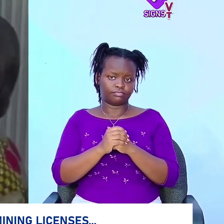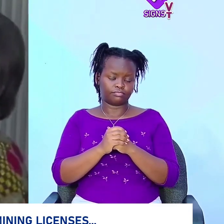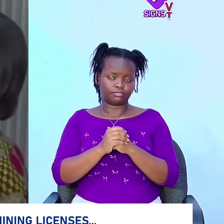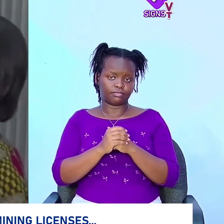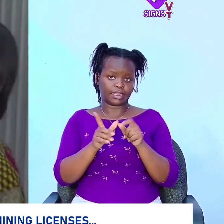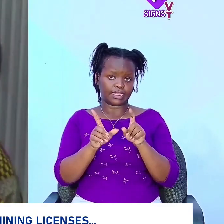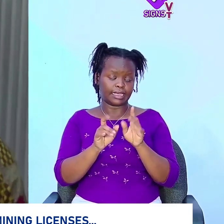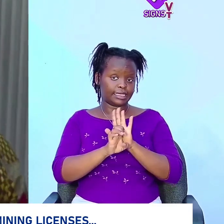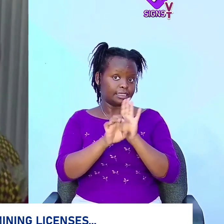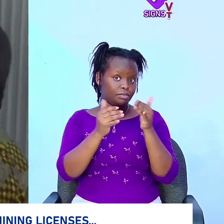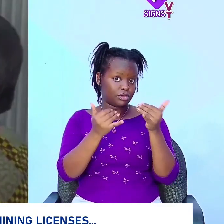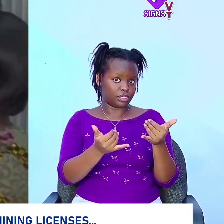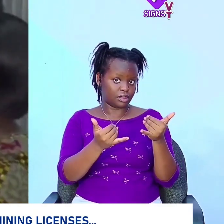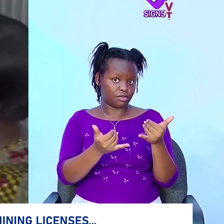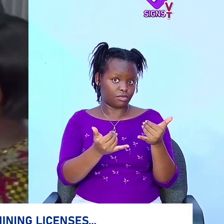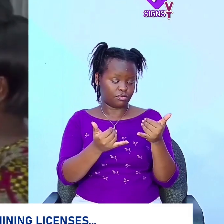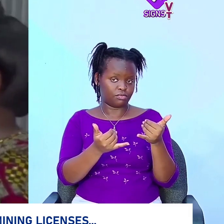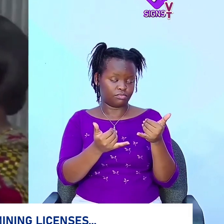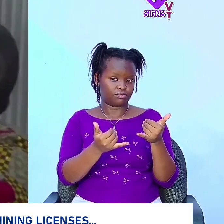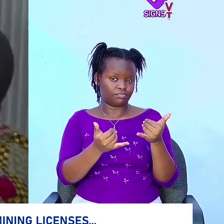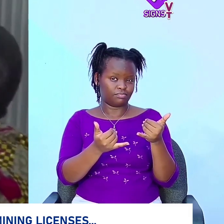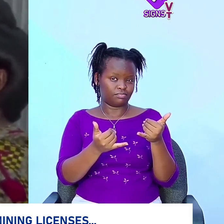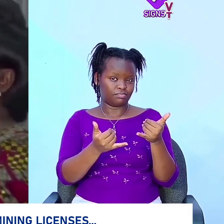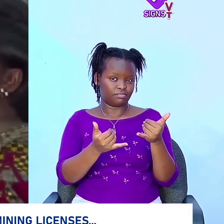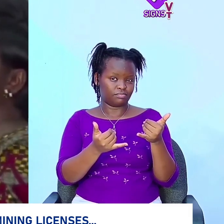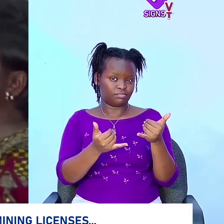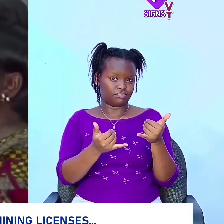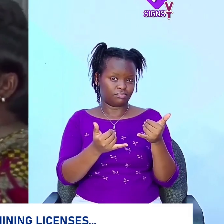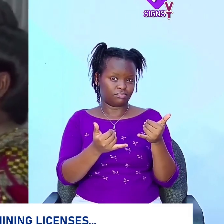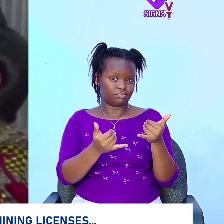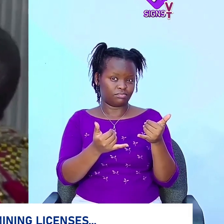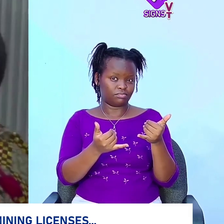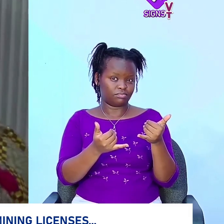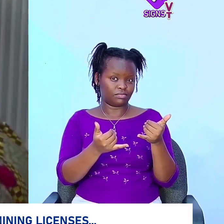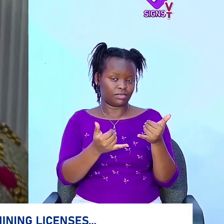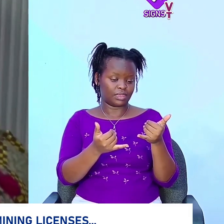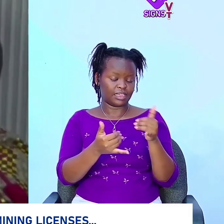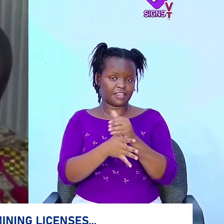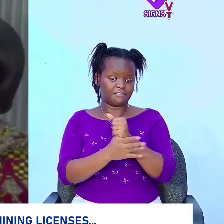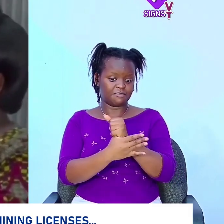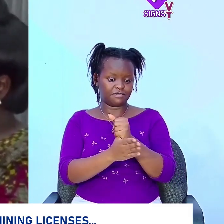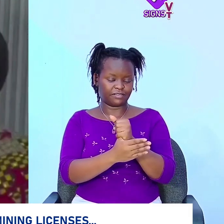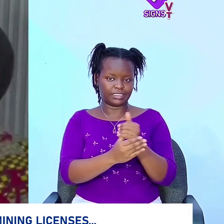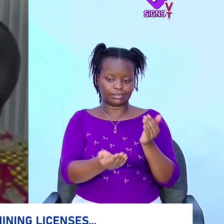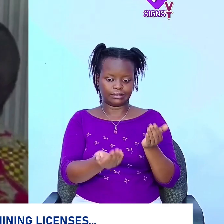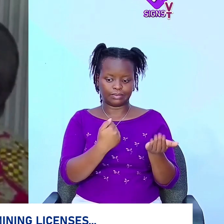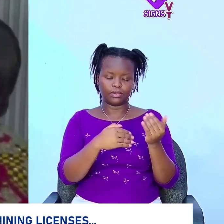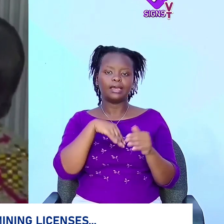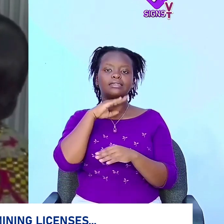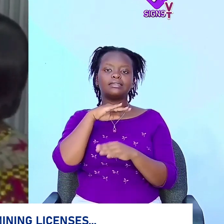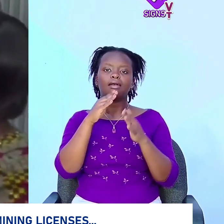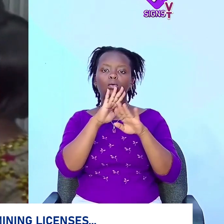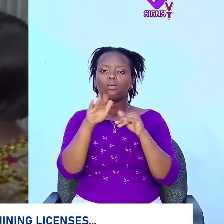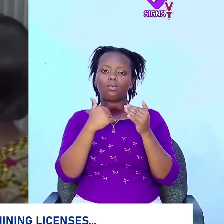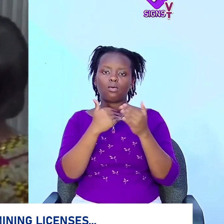now, in your area, Mheshimiwa Mkhala, samaki zimekufa zote kwa maji. So these